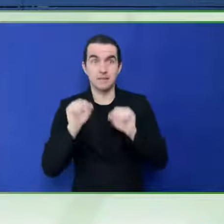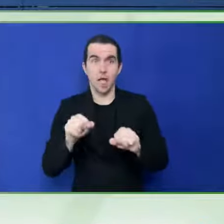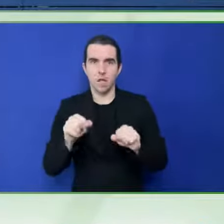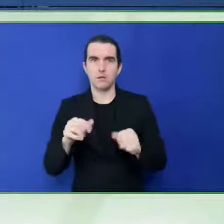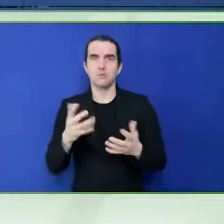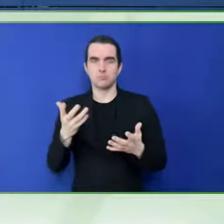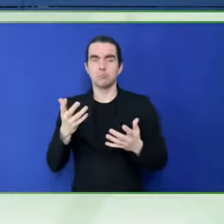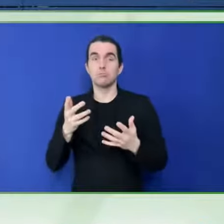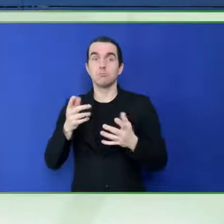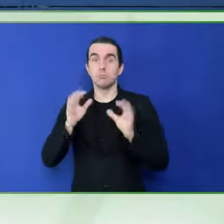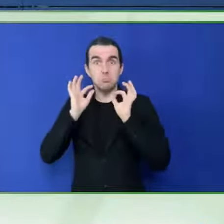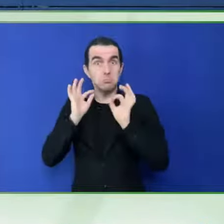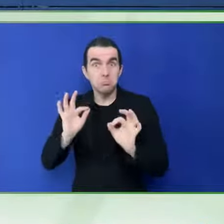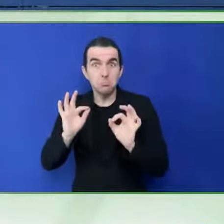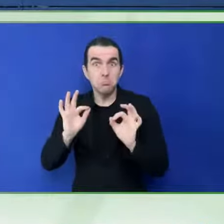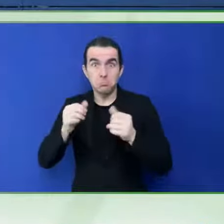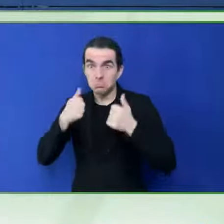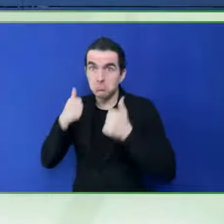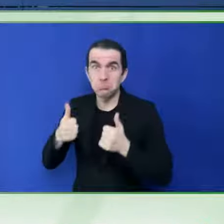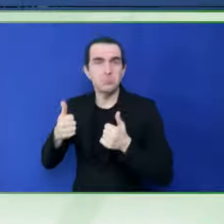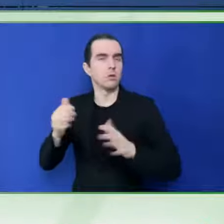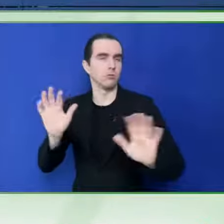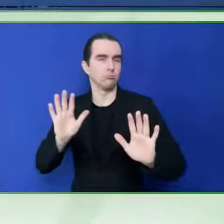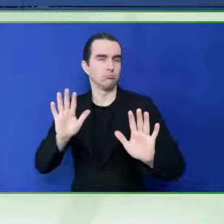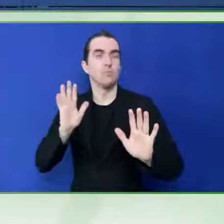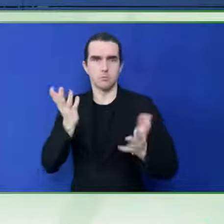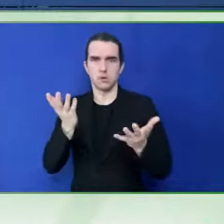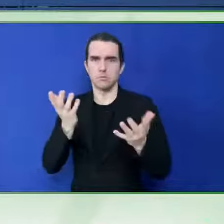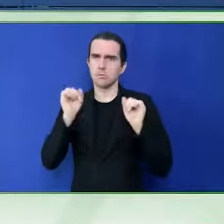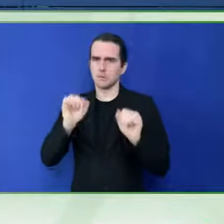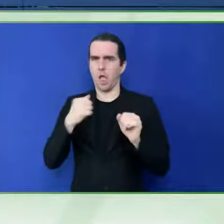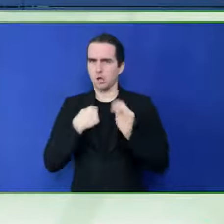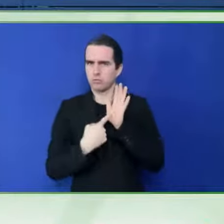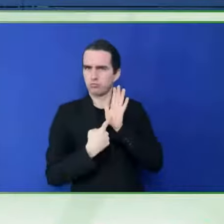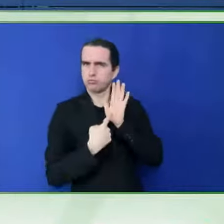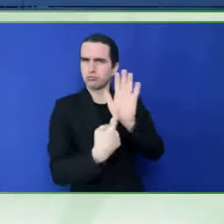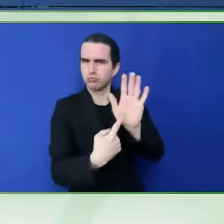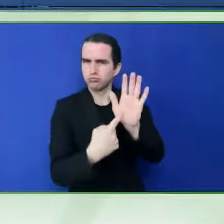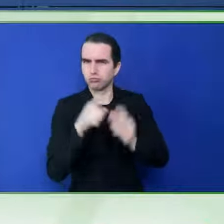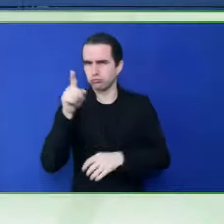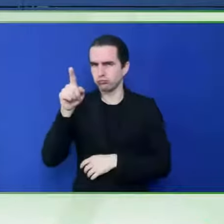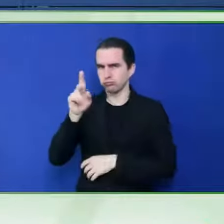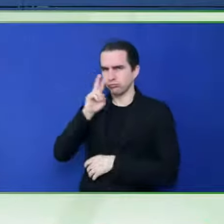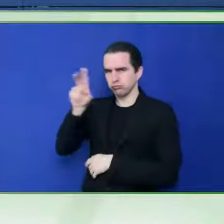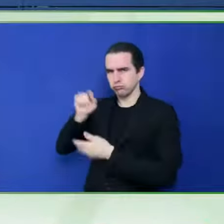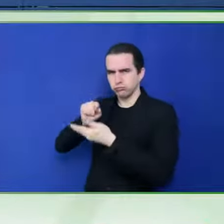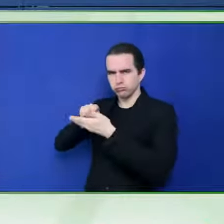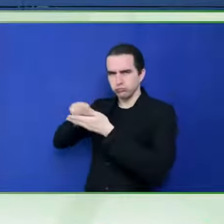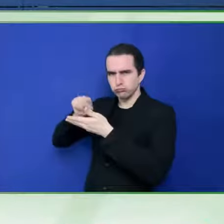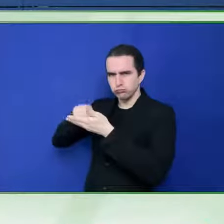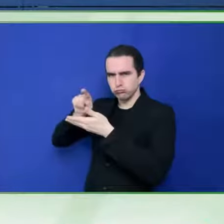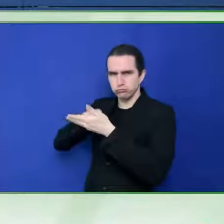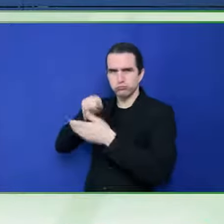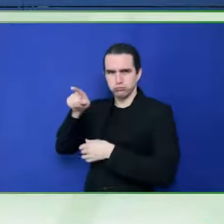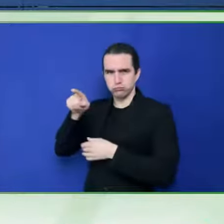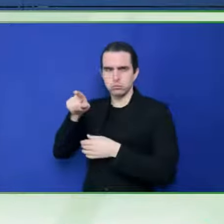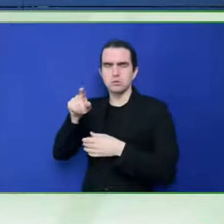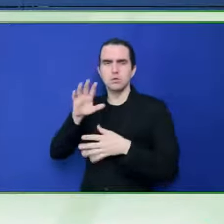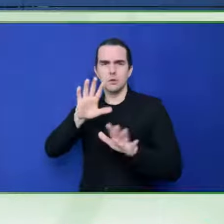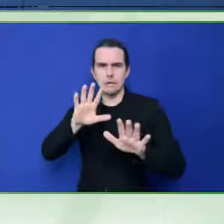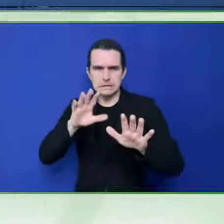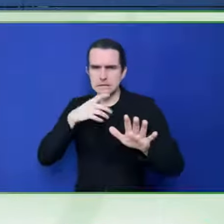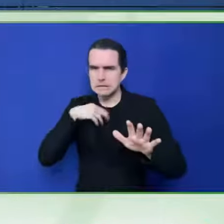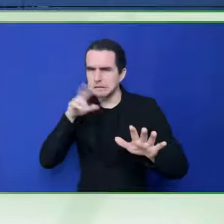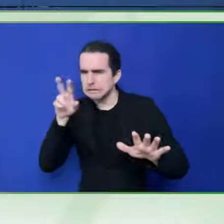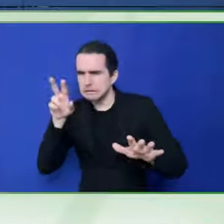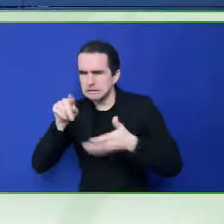go. So it sorts the venues either by accessibility or by name, or you've also got a map you can